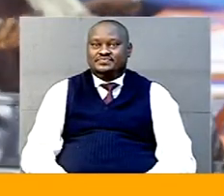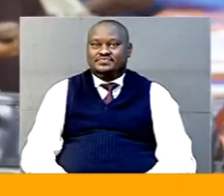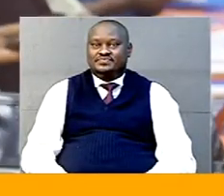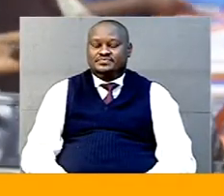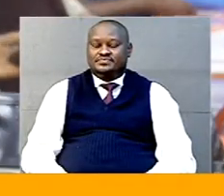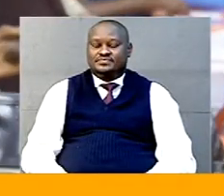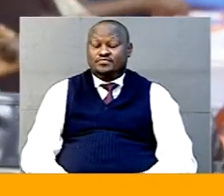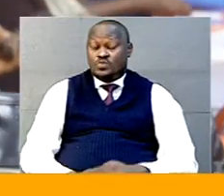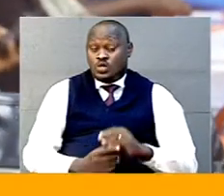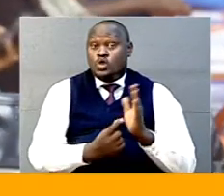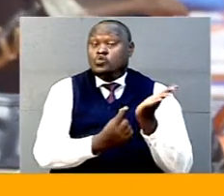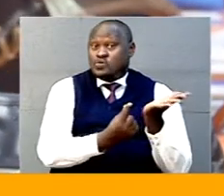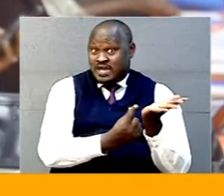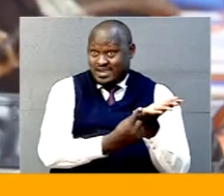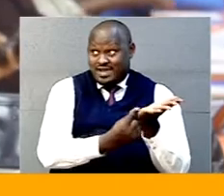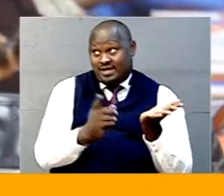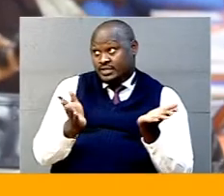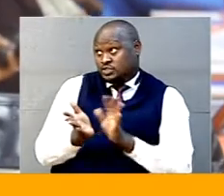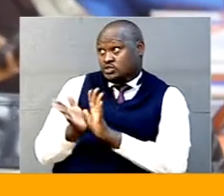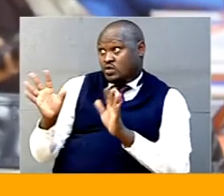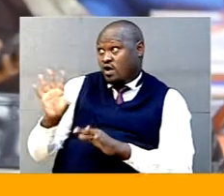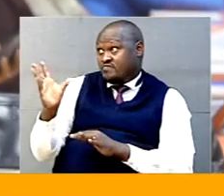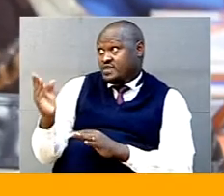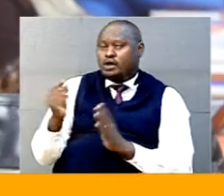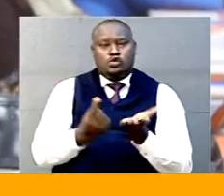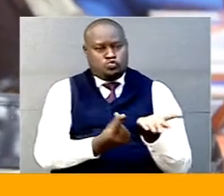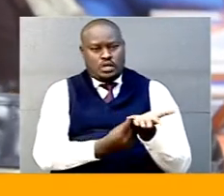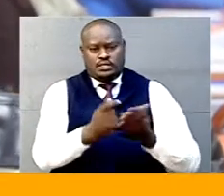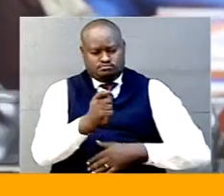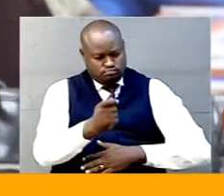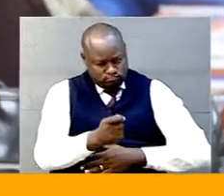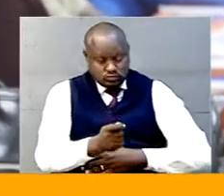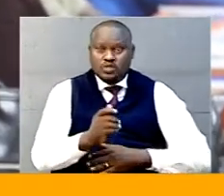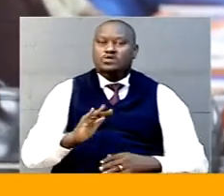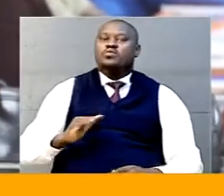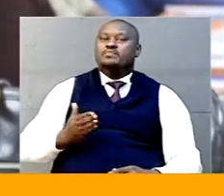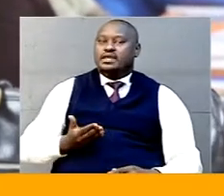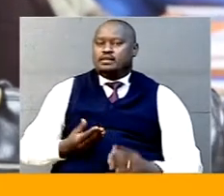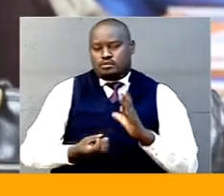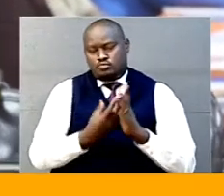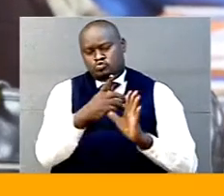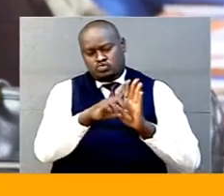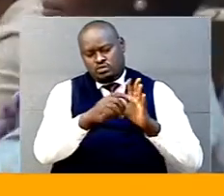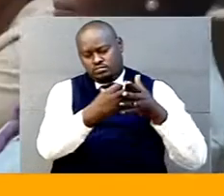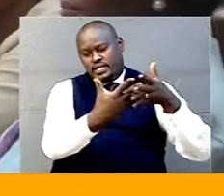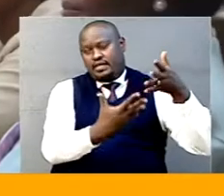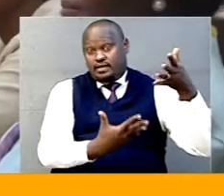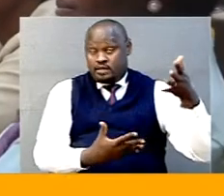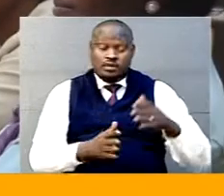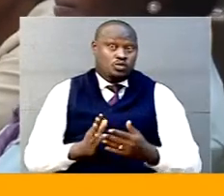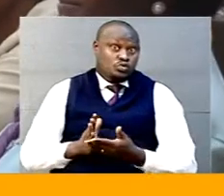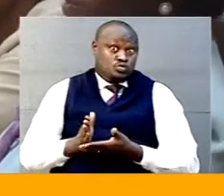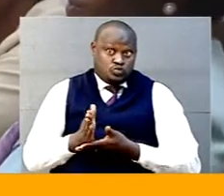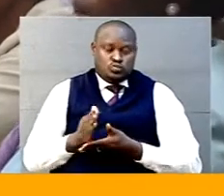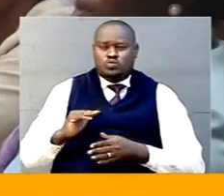Uganda is one of the countries in Africa that have recognized women's rights through relevant legislation. Although the number of women